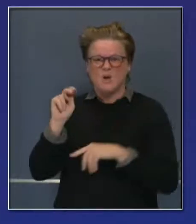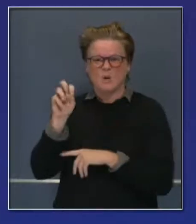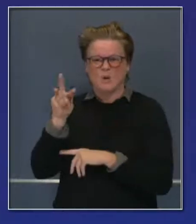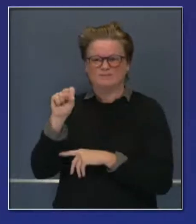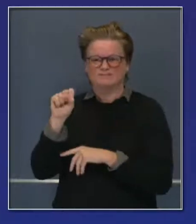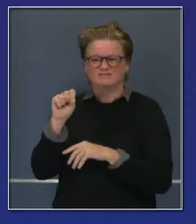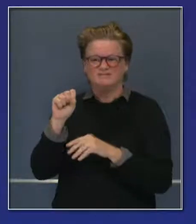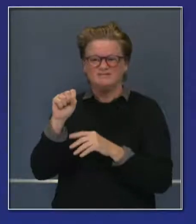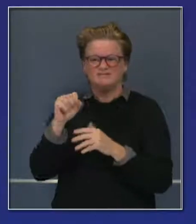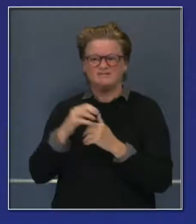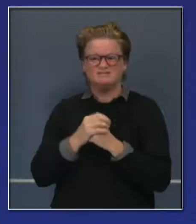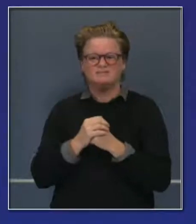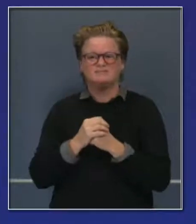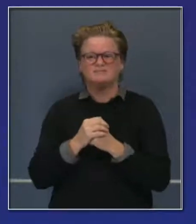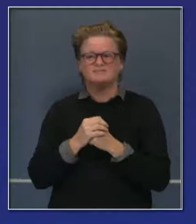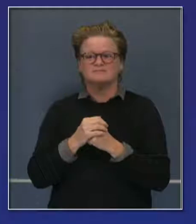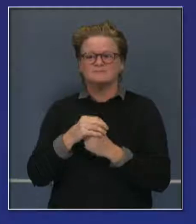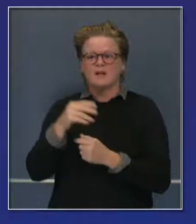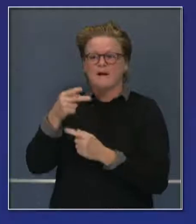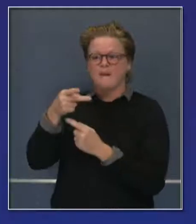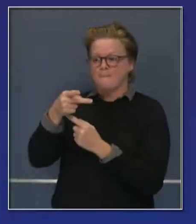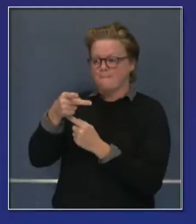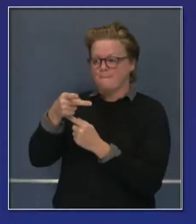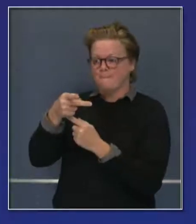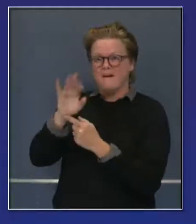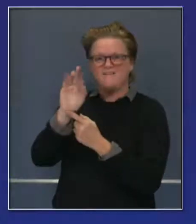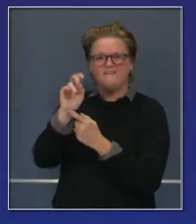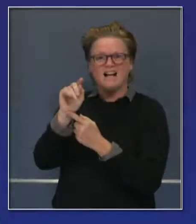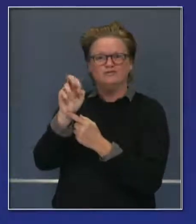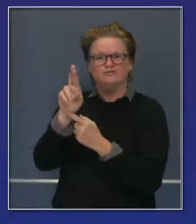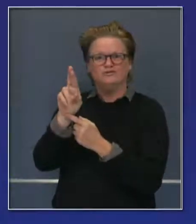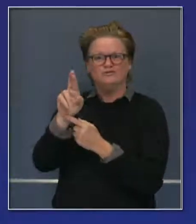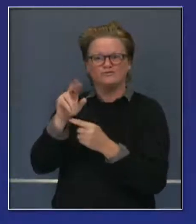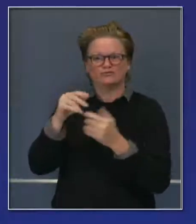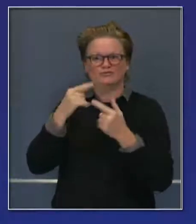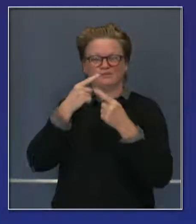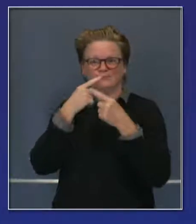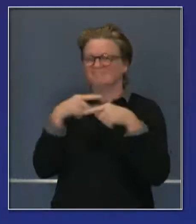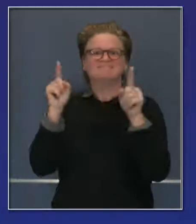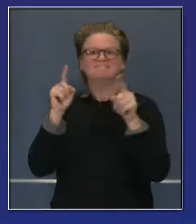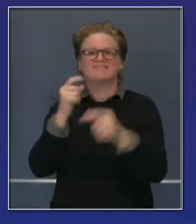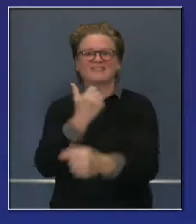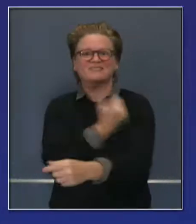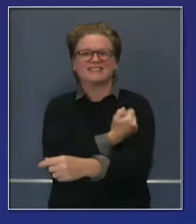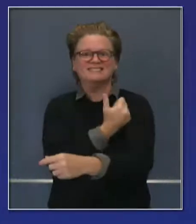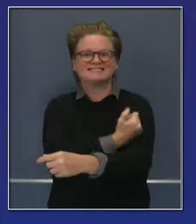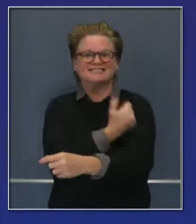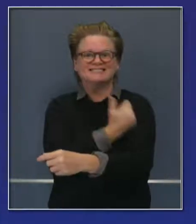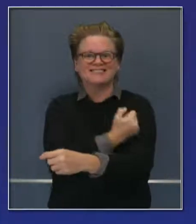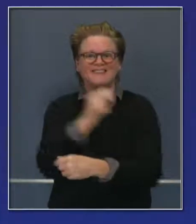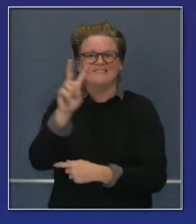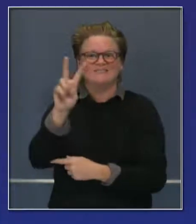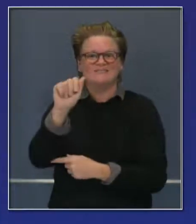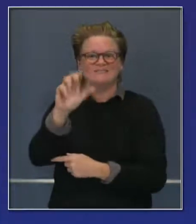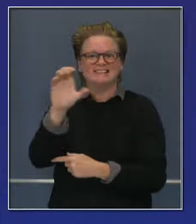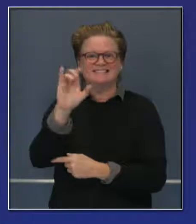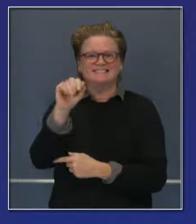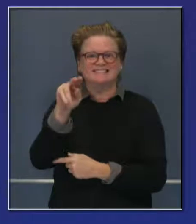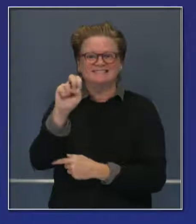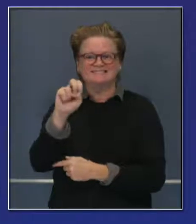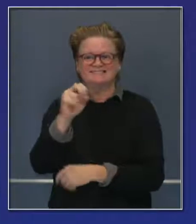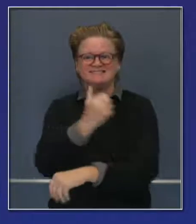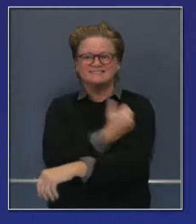Pfizer made. Certainly lit up your 401k as the markets have responded quite favorably to Pfizer's